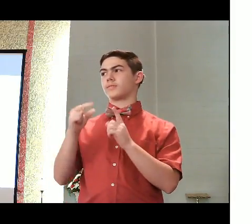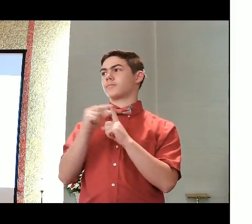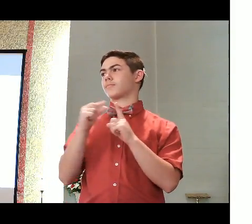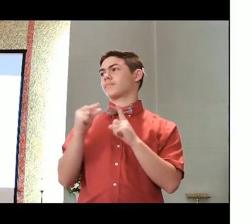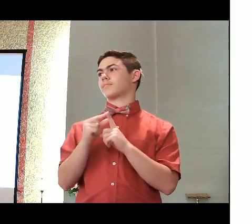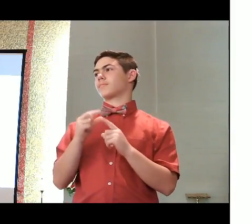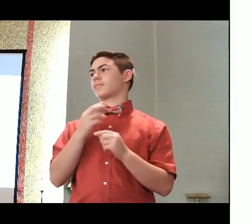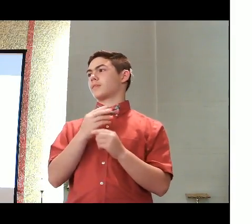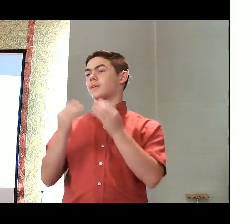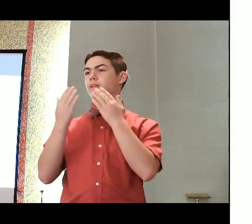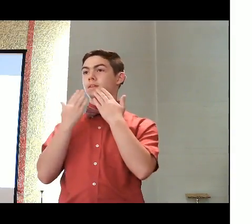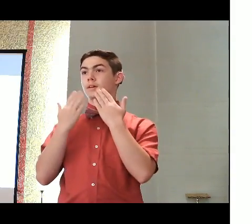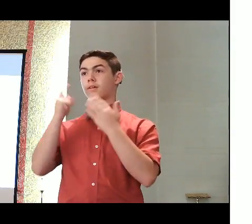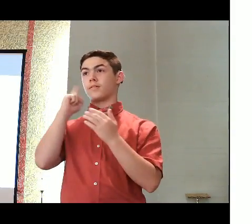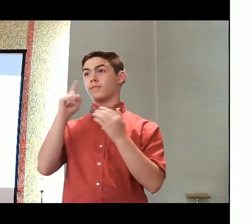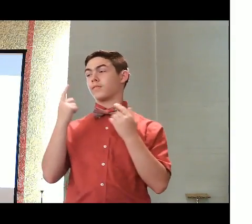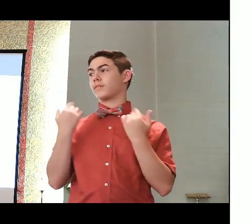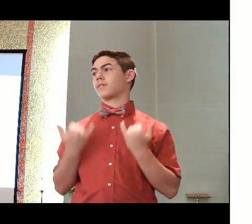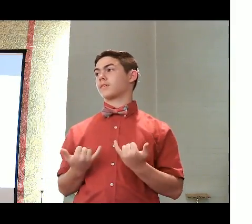We thank you, Lord, for this beautiful day once again.